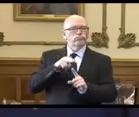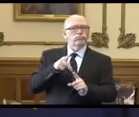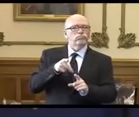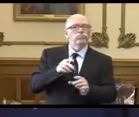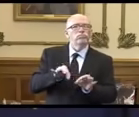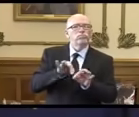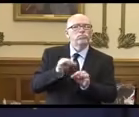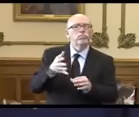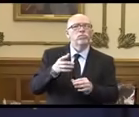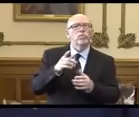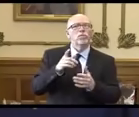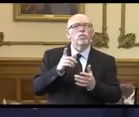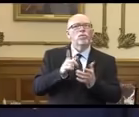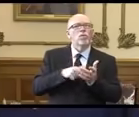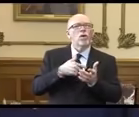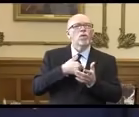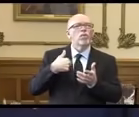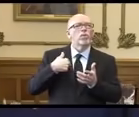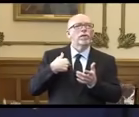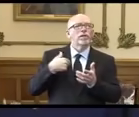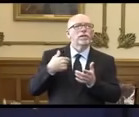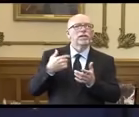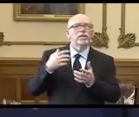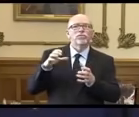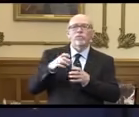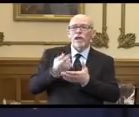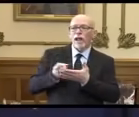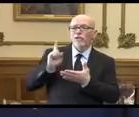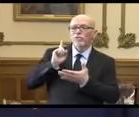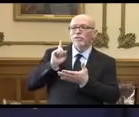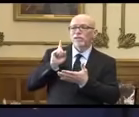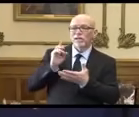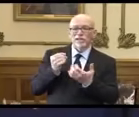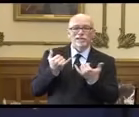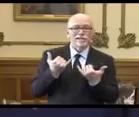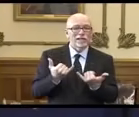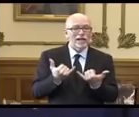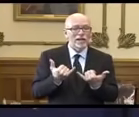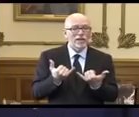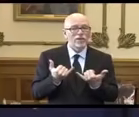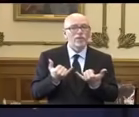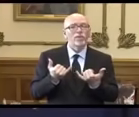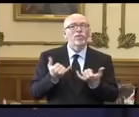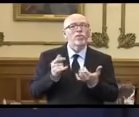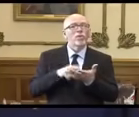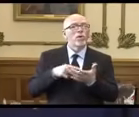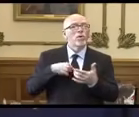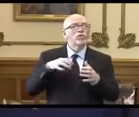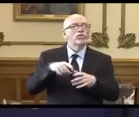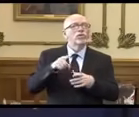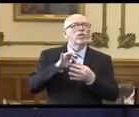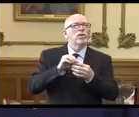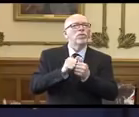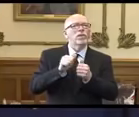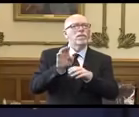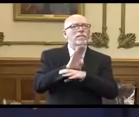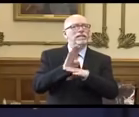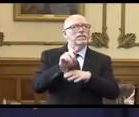been what we spent all of last week and leading up to where we are today in terms of how